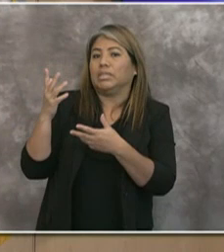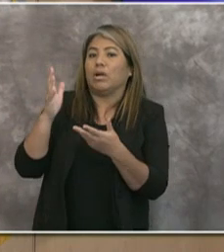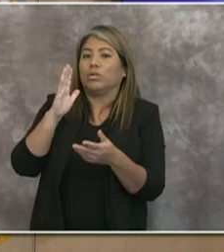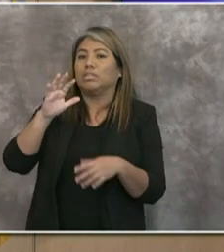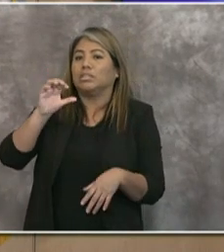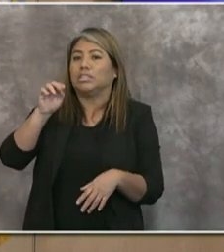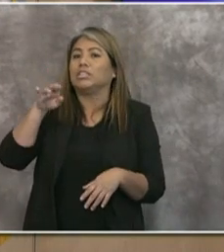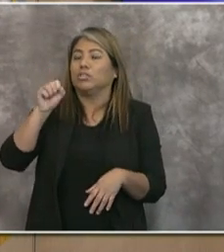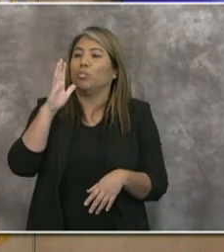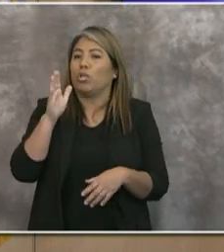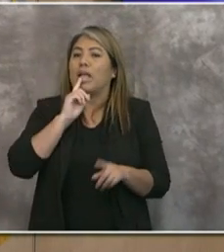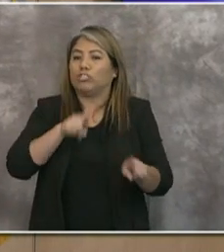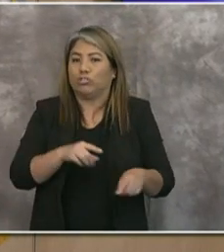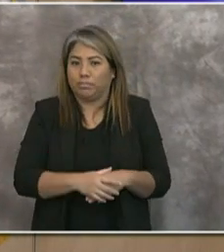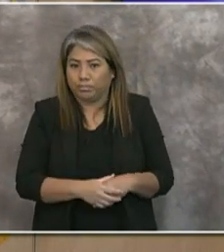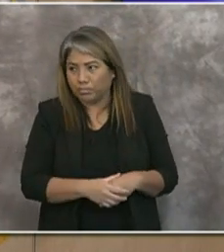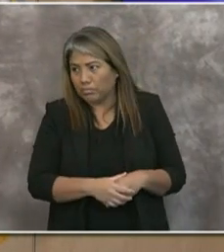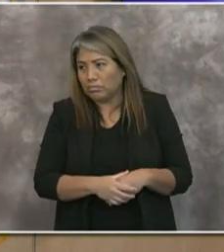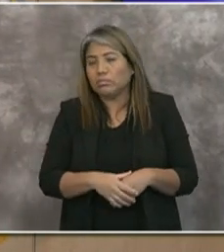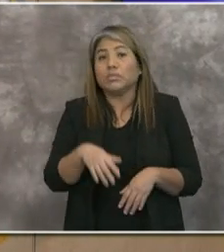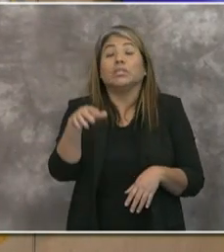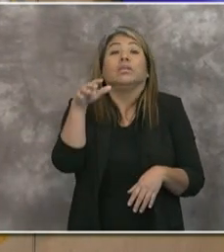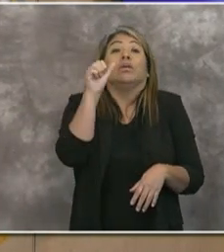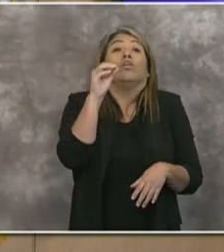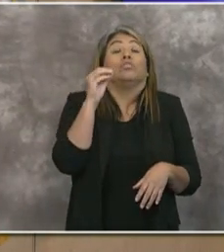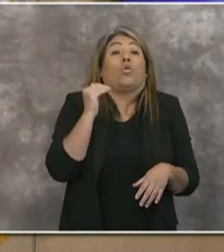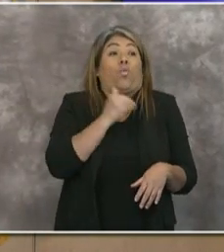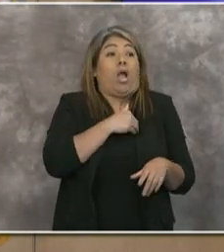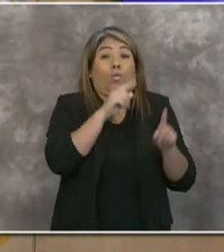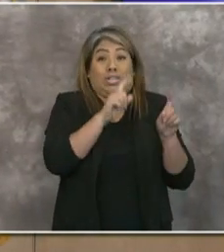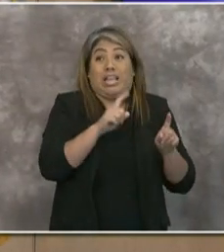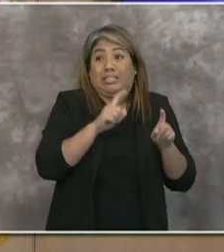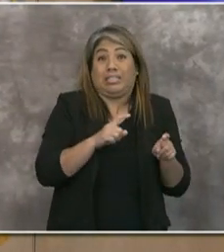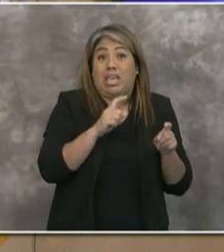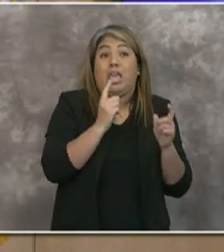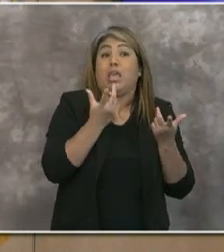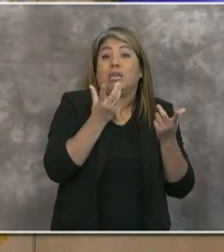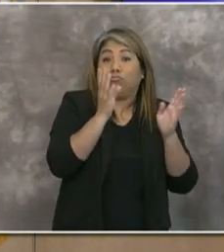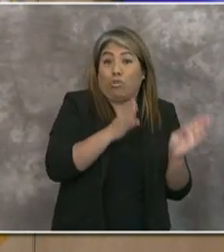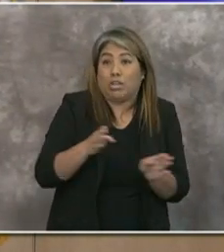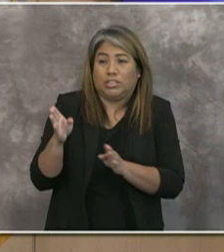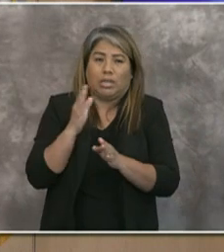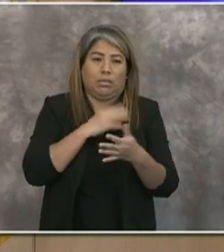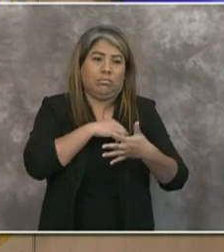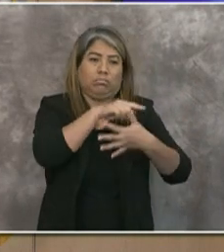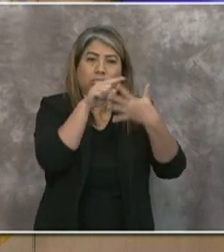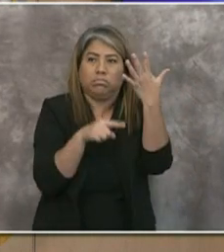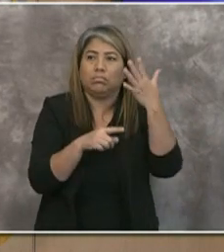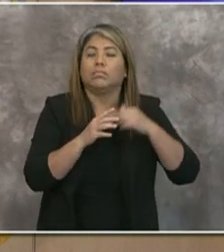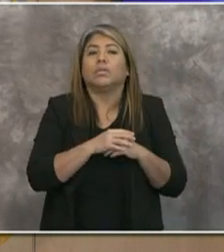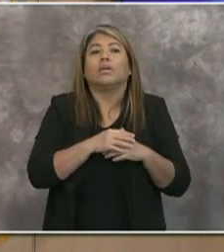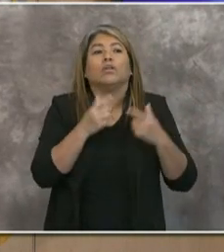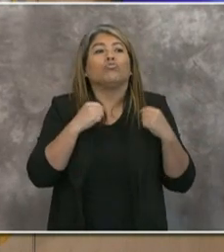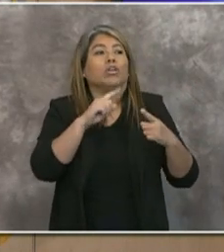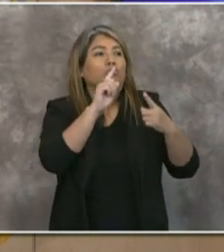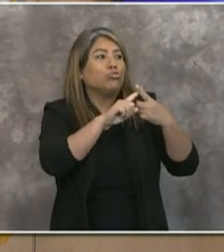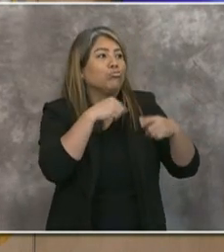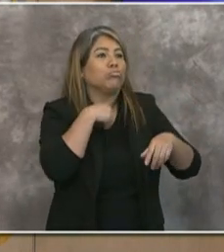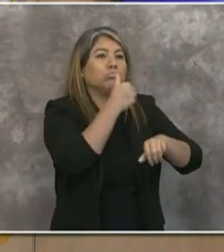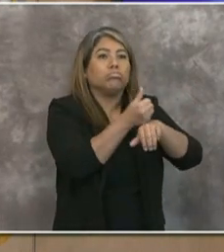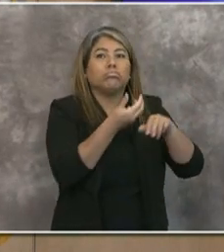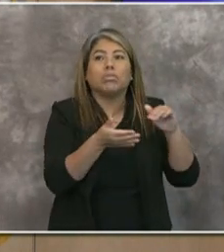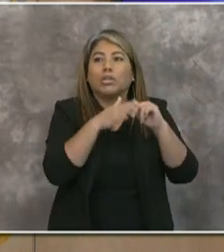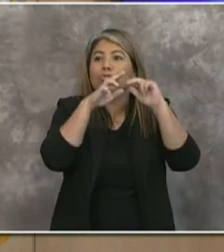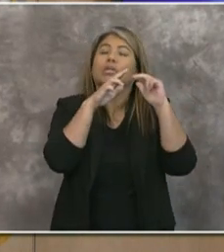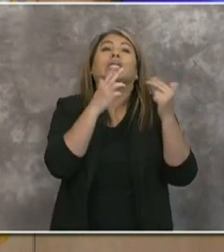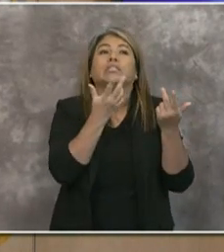Thank you, Matt. The testing strategy is multi-pronged. We have things that we're putting in place to try and increase the utilization of